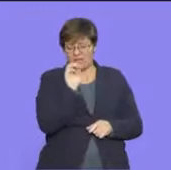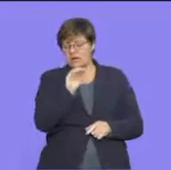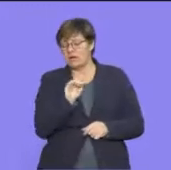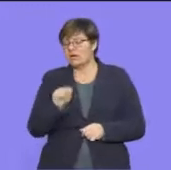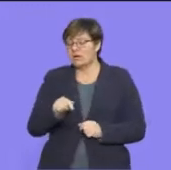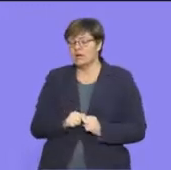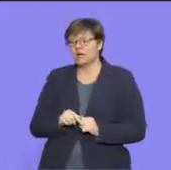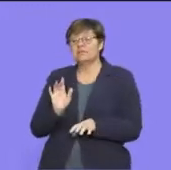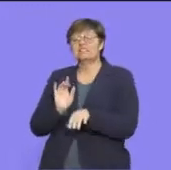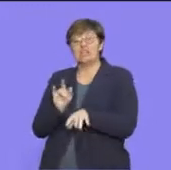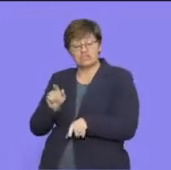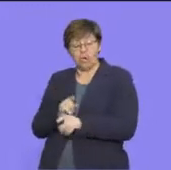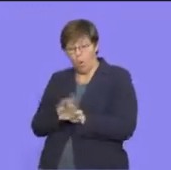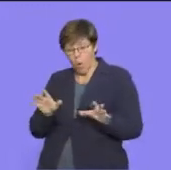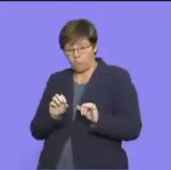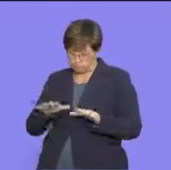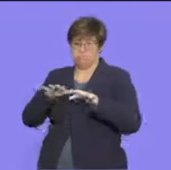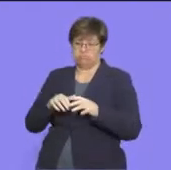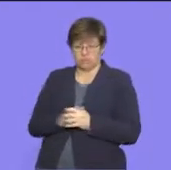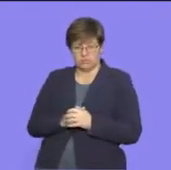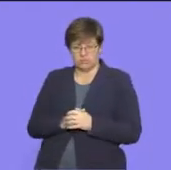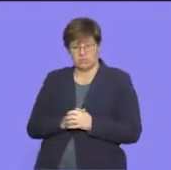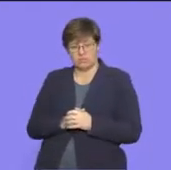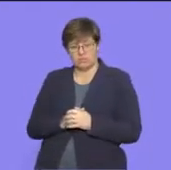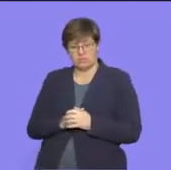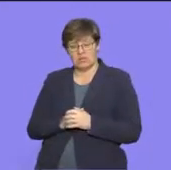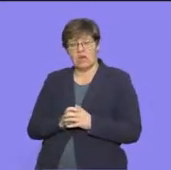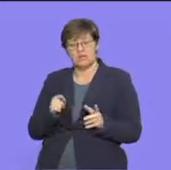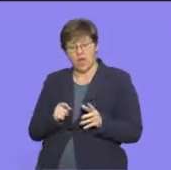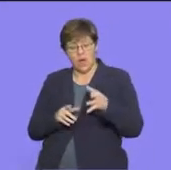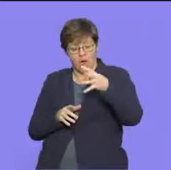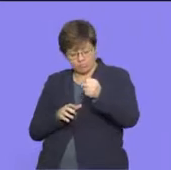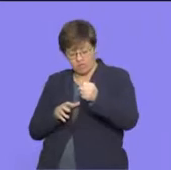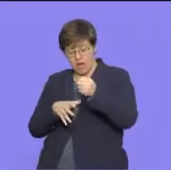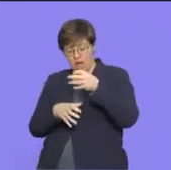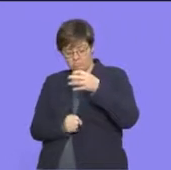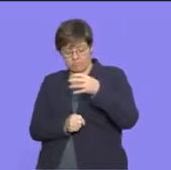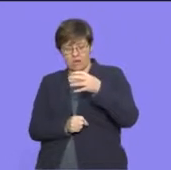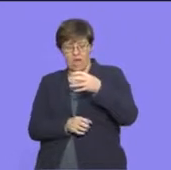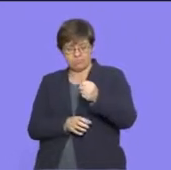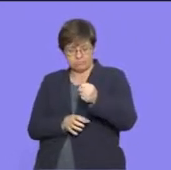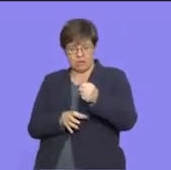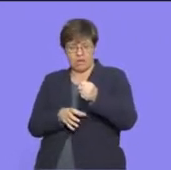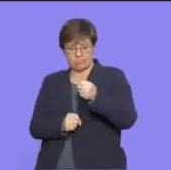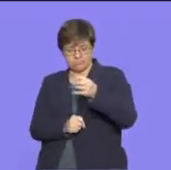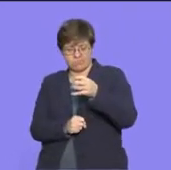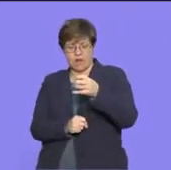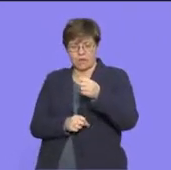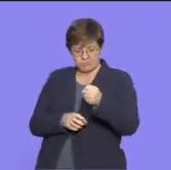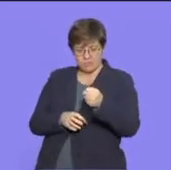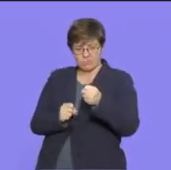touches and the whole thing goes. The ventricles must now contract. So the nerves go all the way